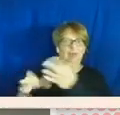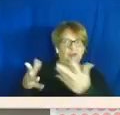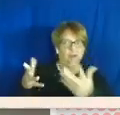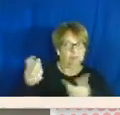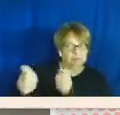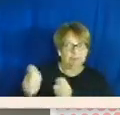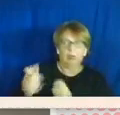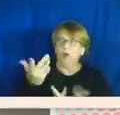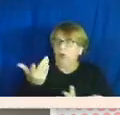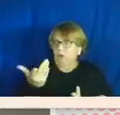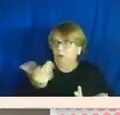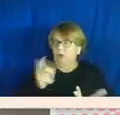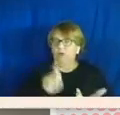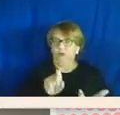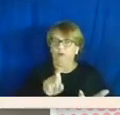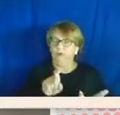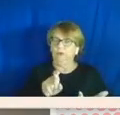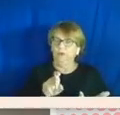any